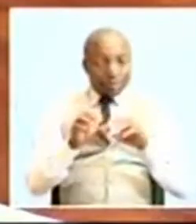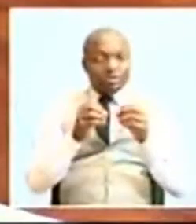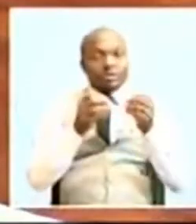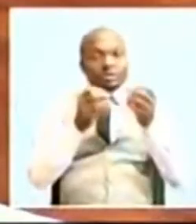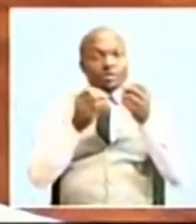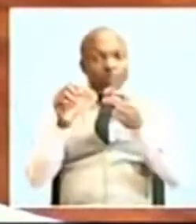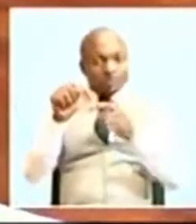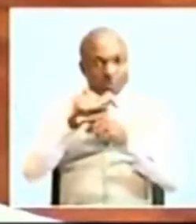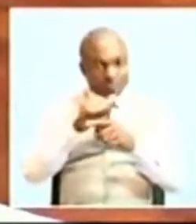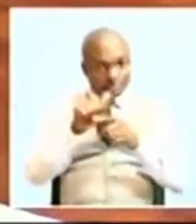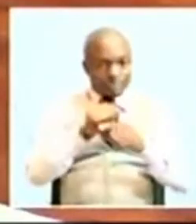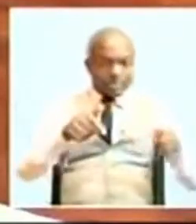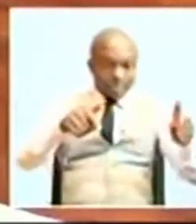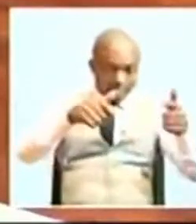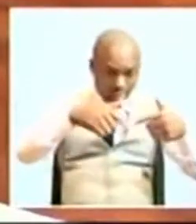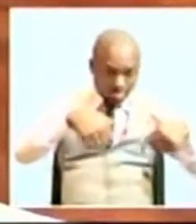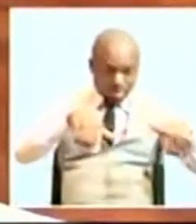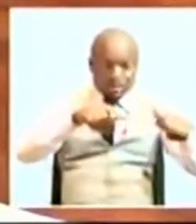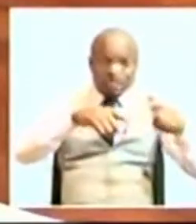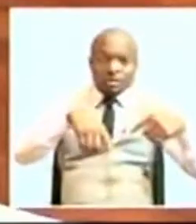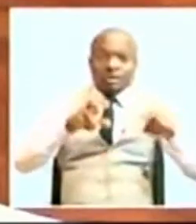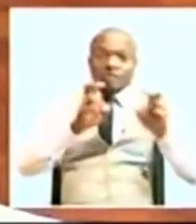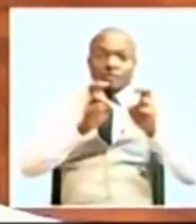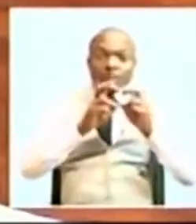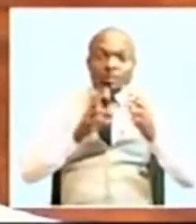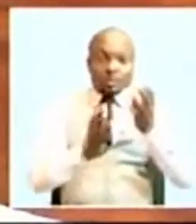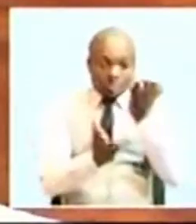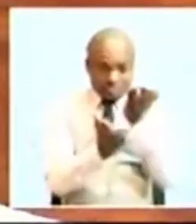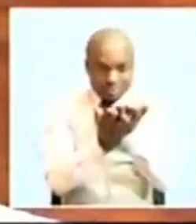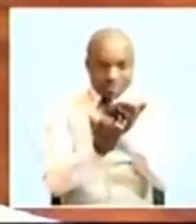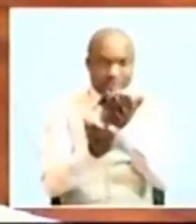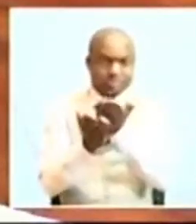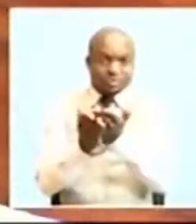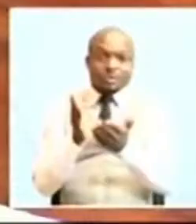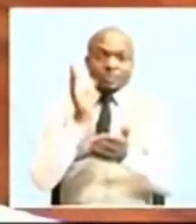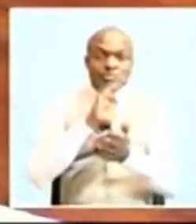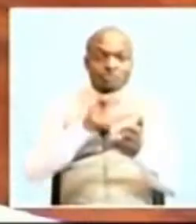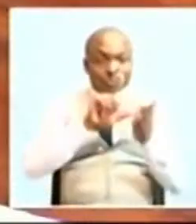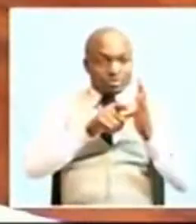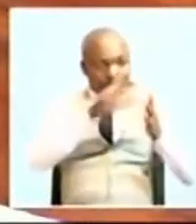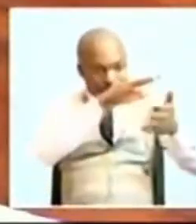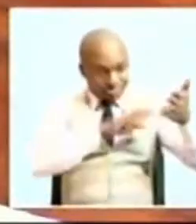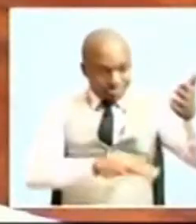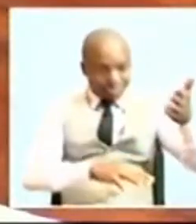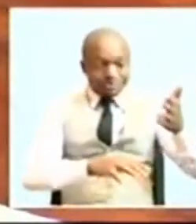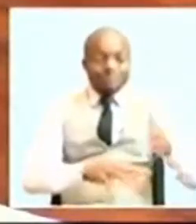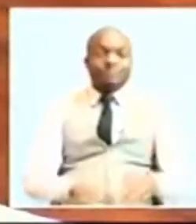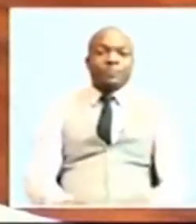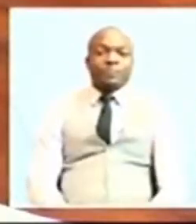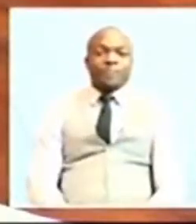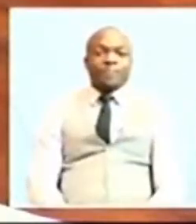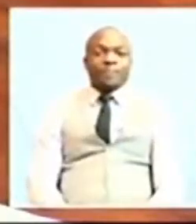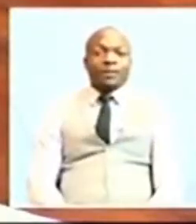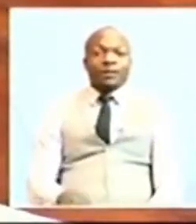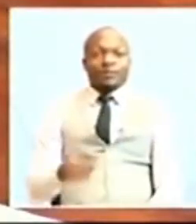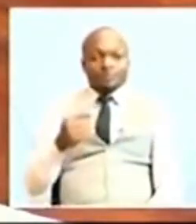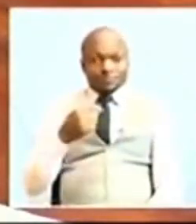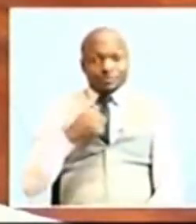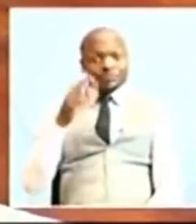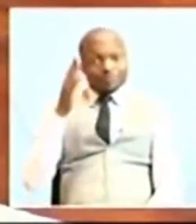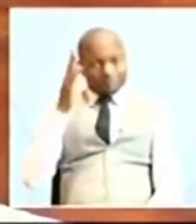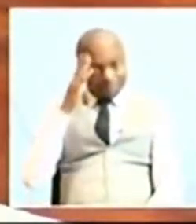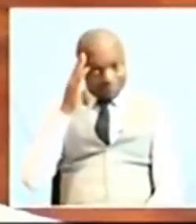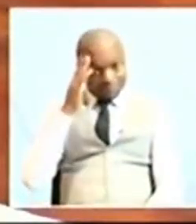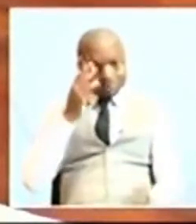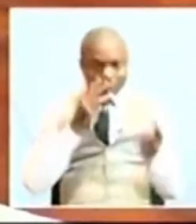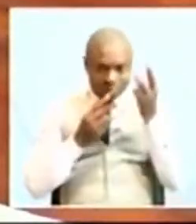for local contractors, and we have attached some minutes to that effect. And I note the concern by